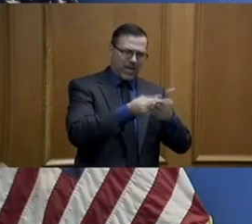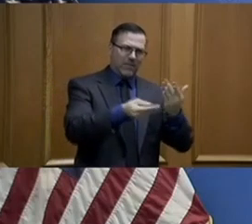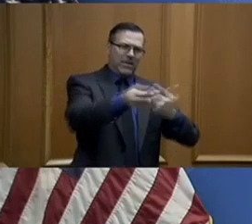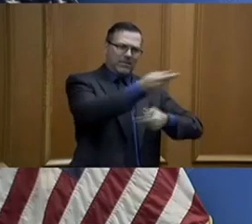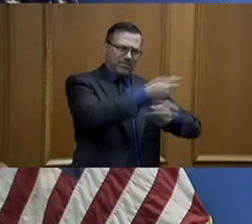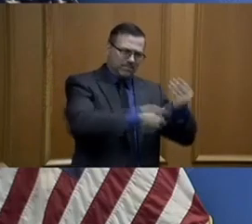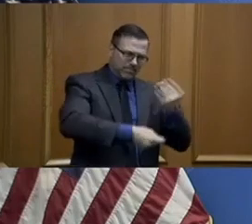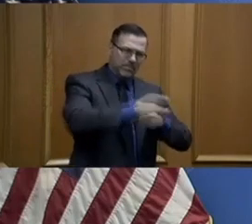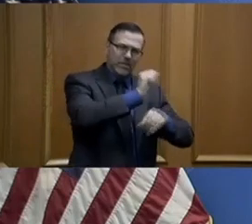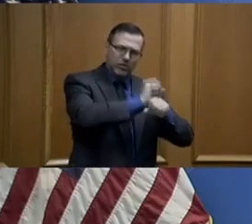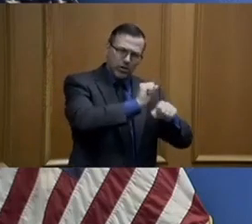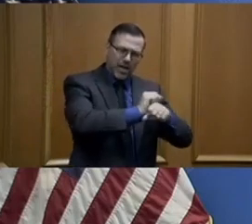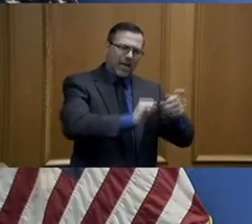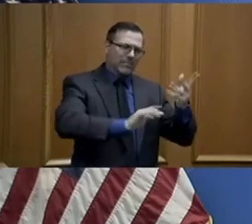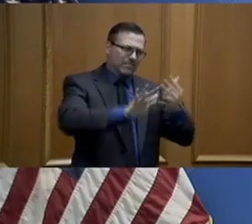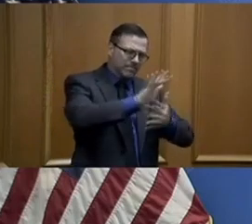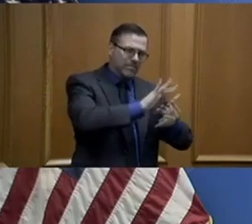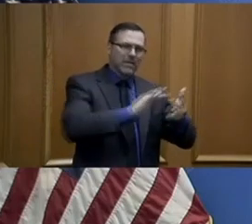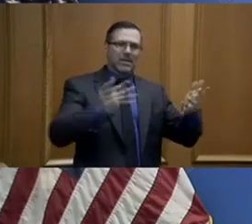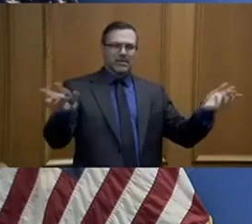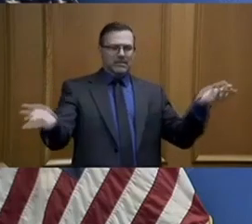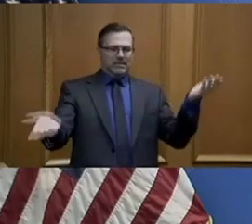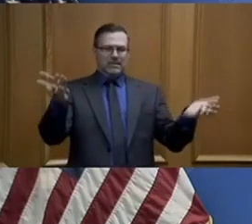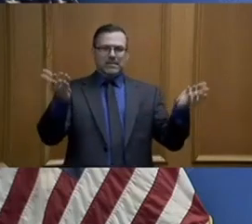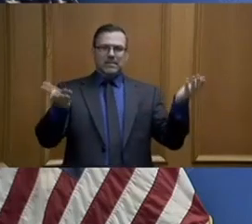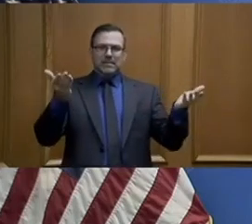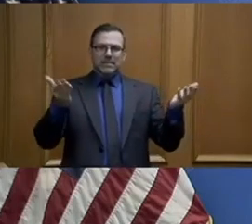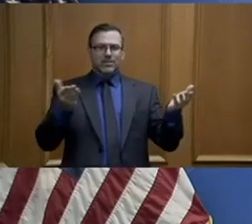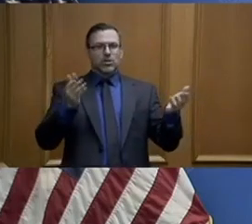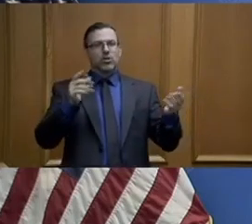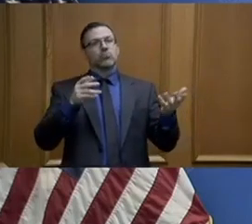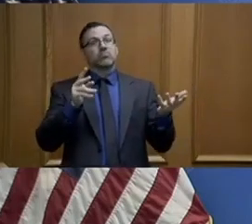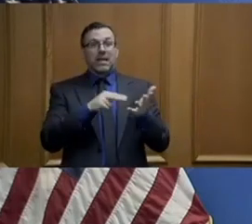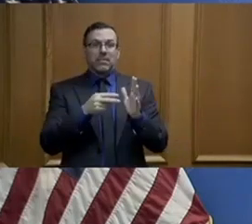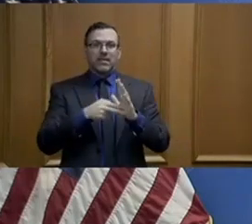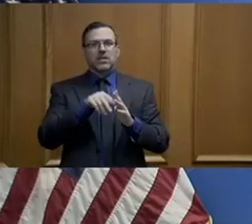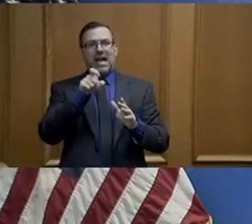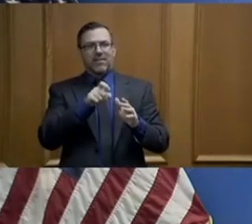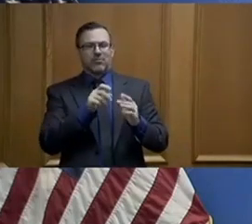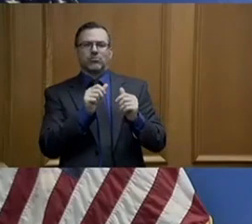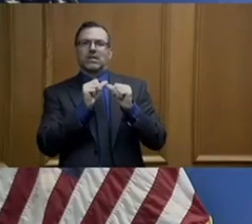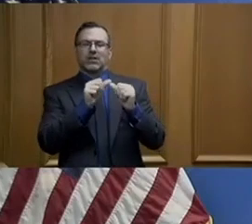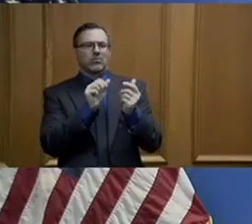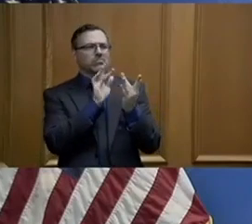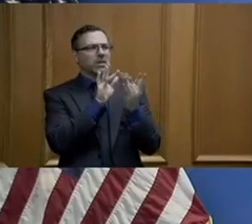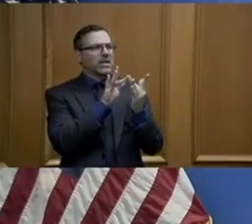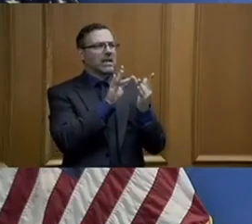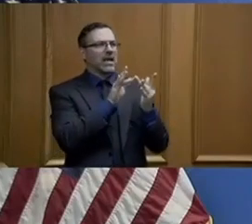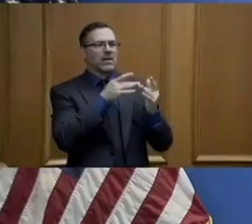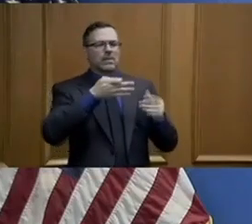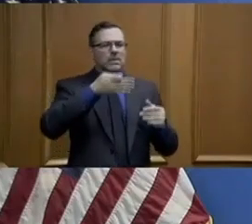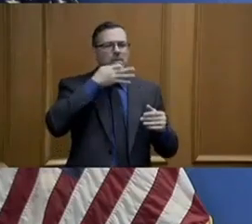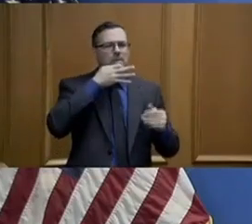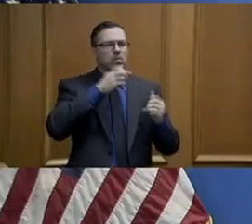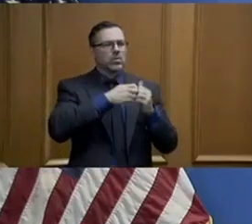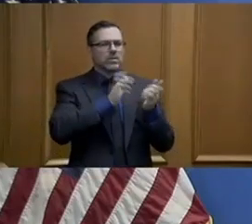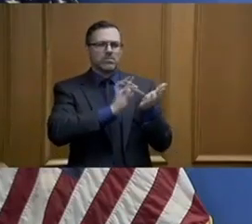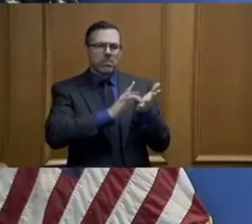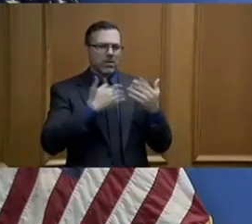close coordination with healthcare officials, with capacity of our healthcare system, with the